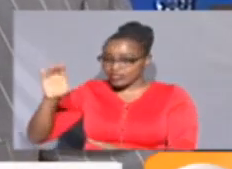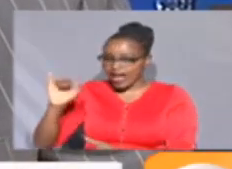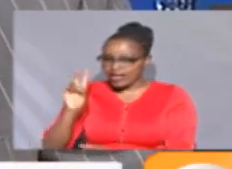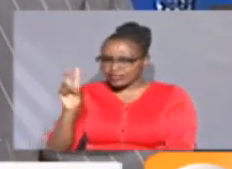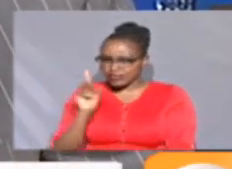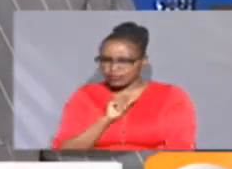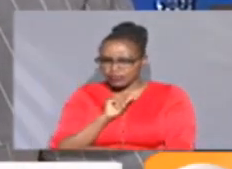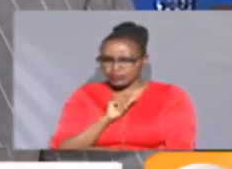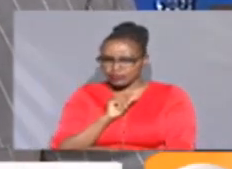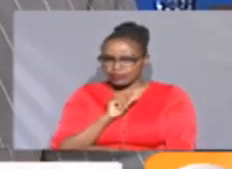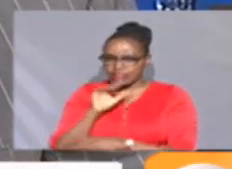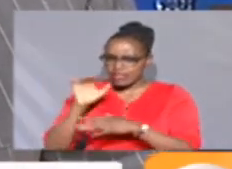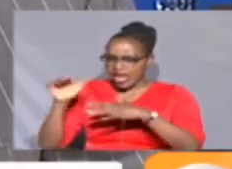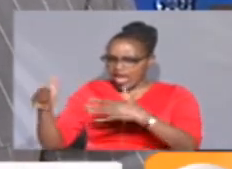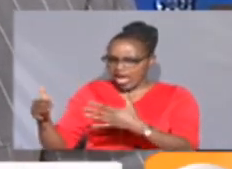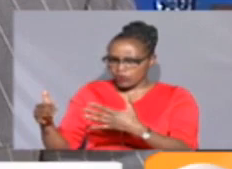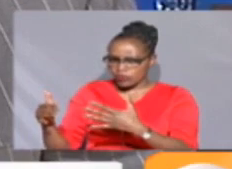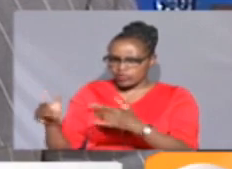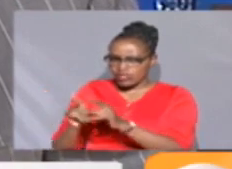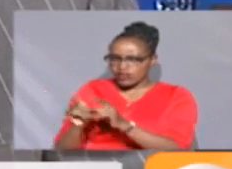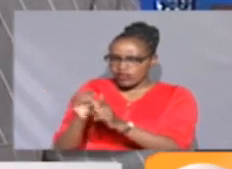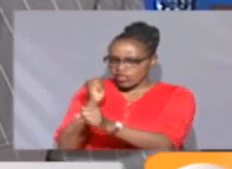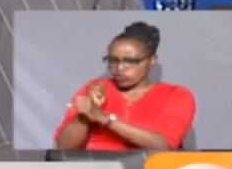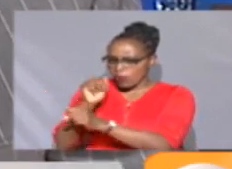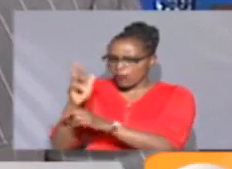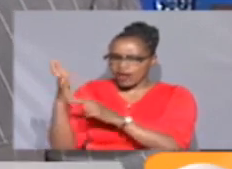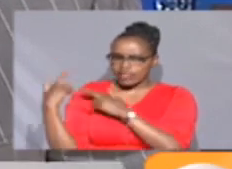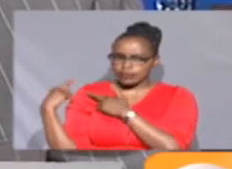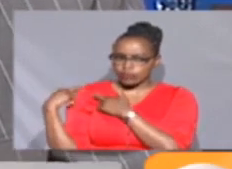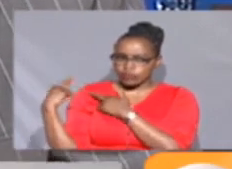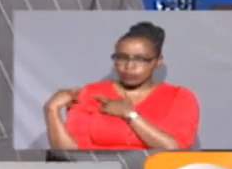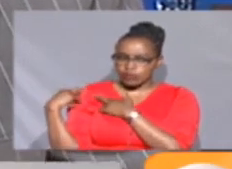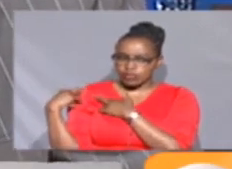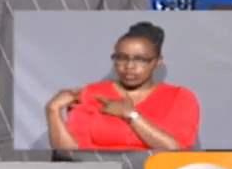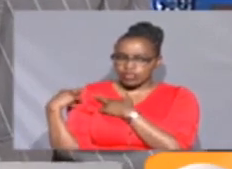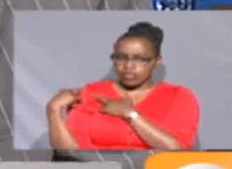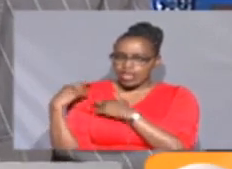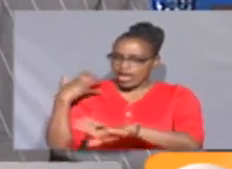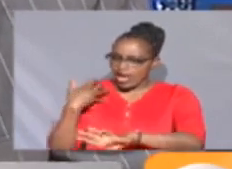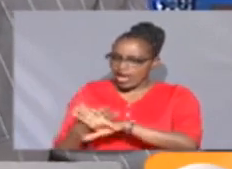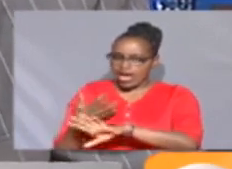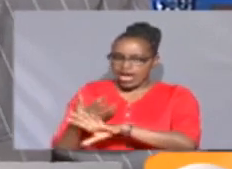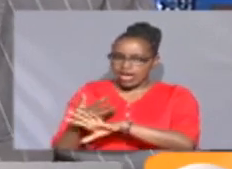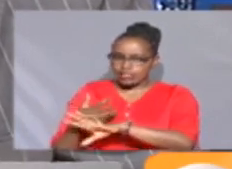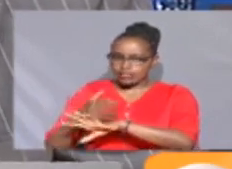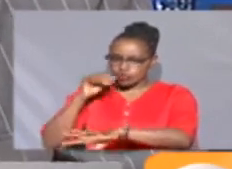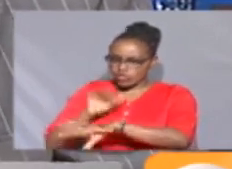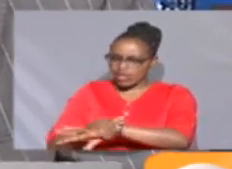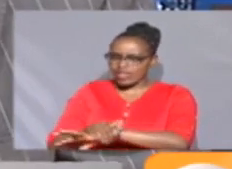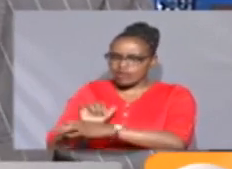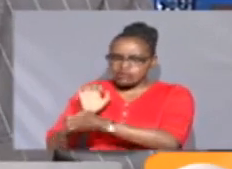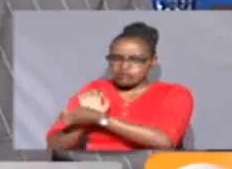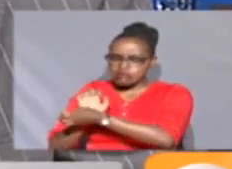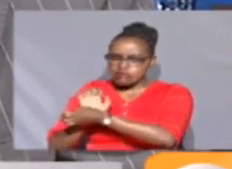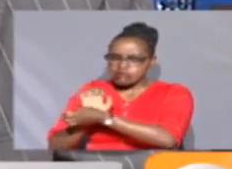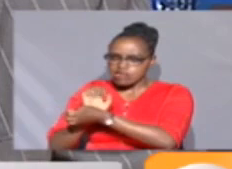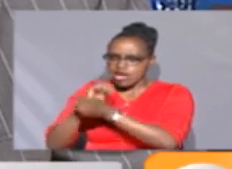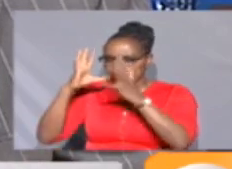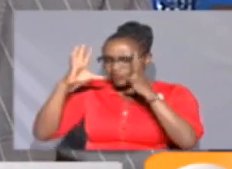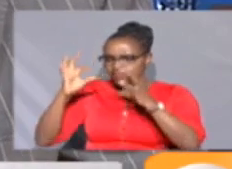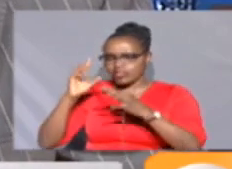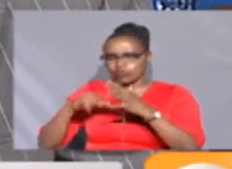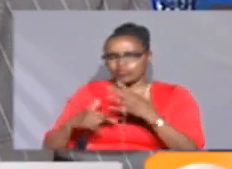realized that because of how they partake of their duties, that it is so difficult to secure a conviction, have resorted to this